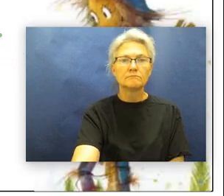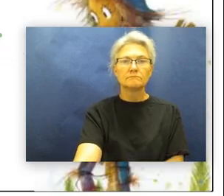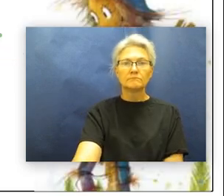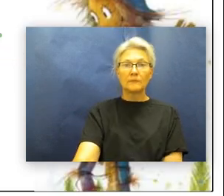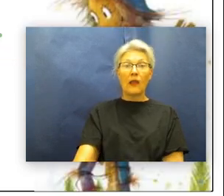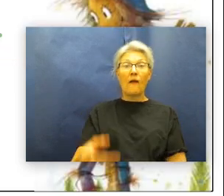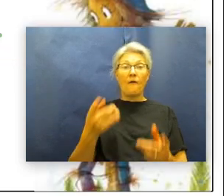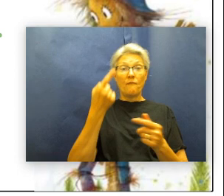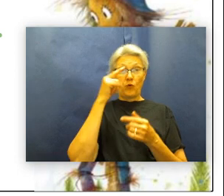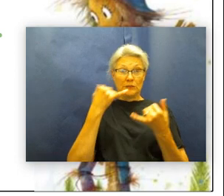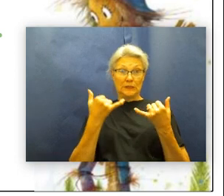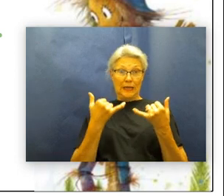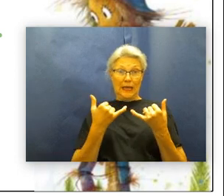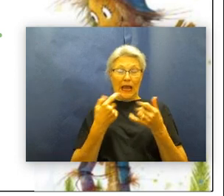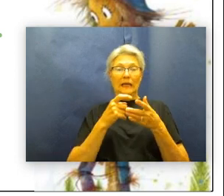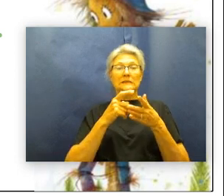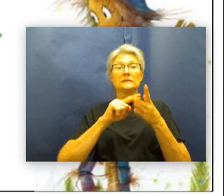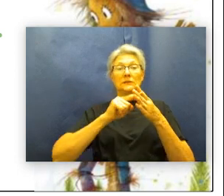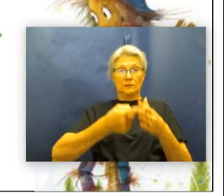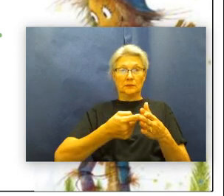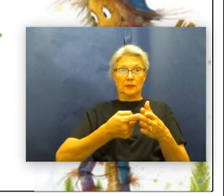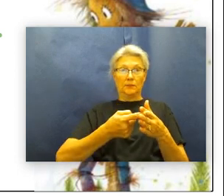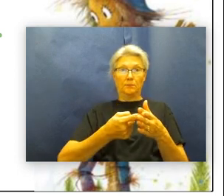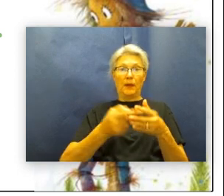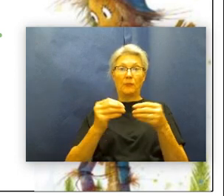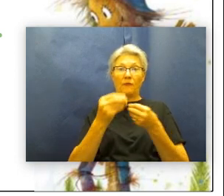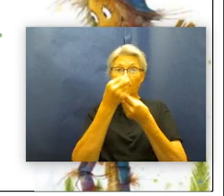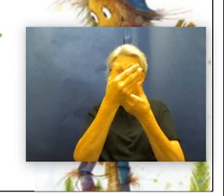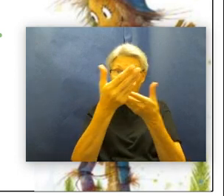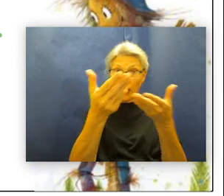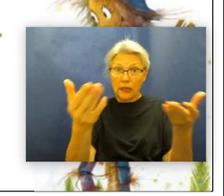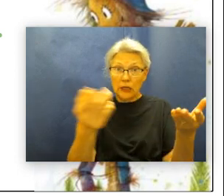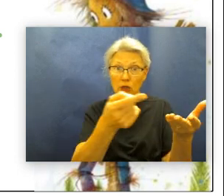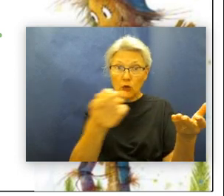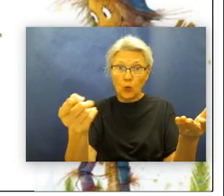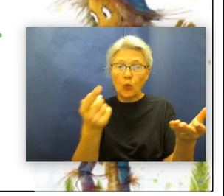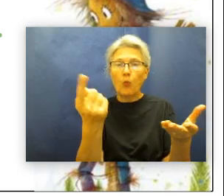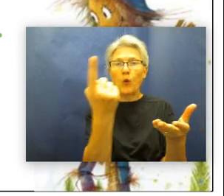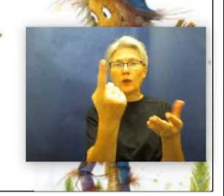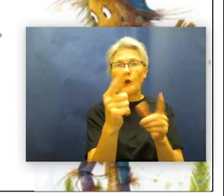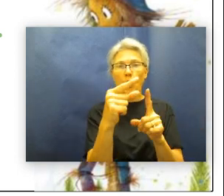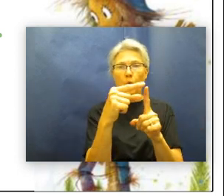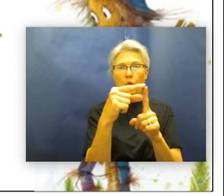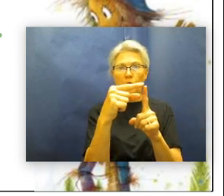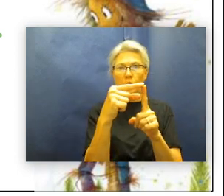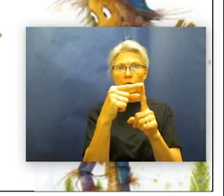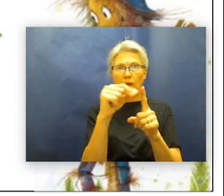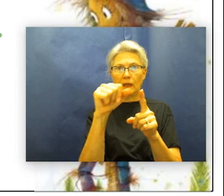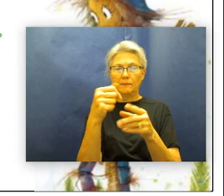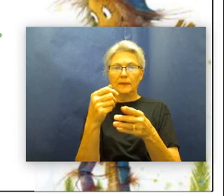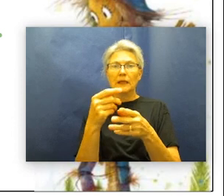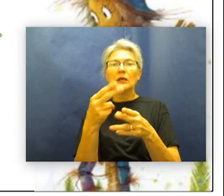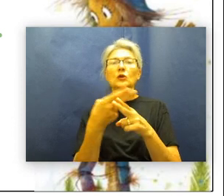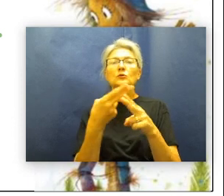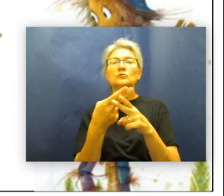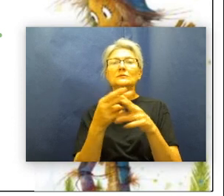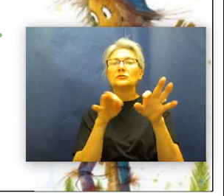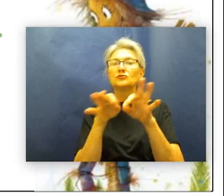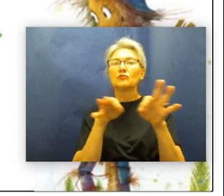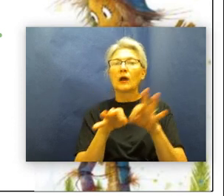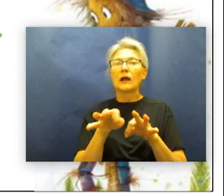For today, I started off by providing you with one word that can be used to describe the